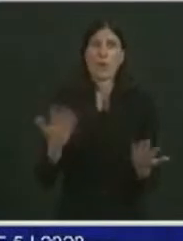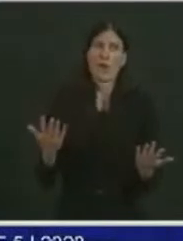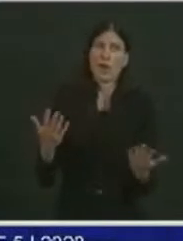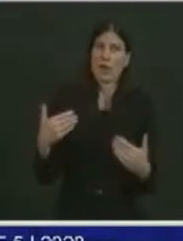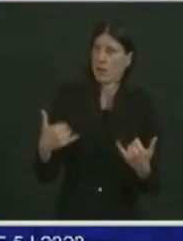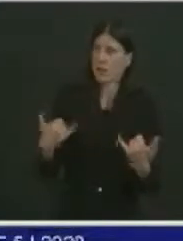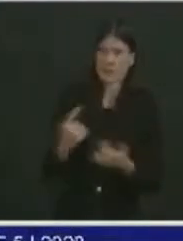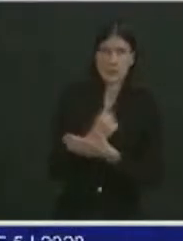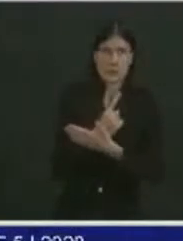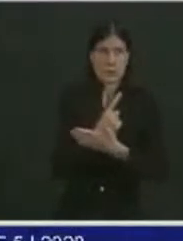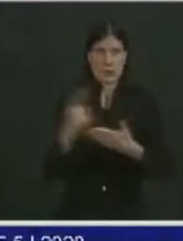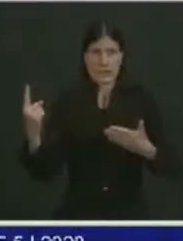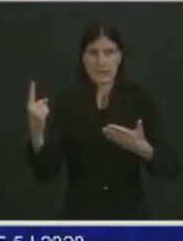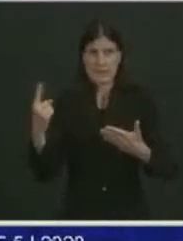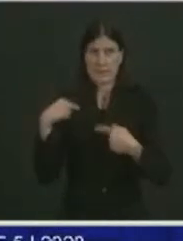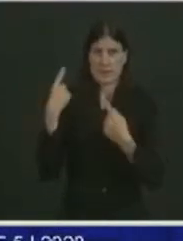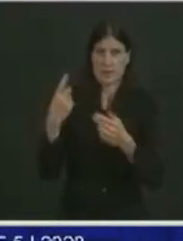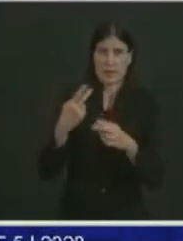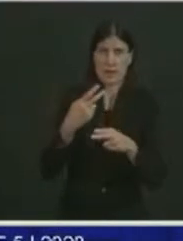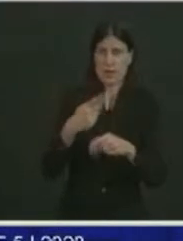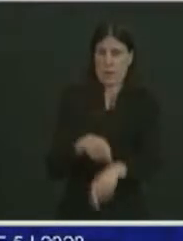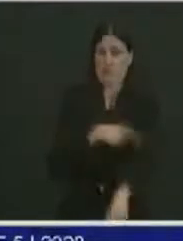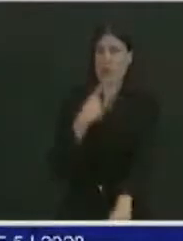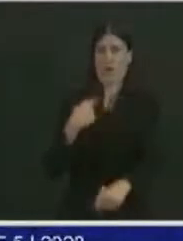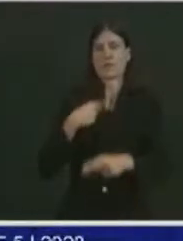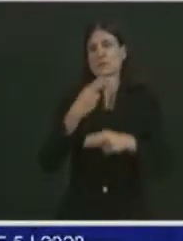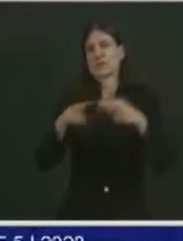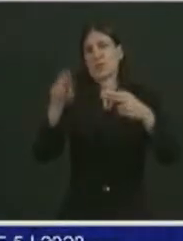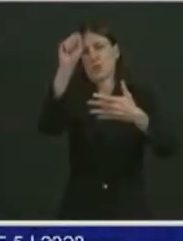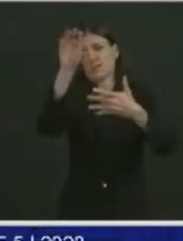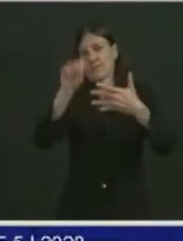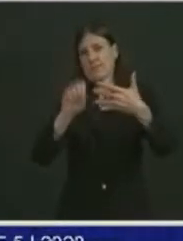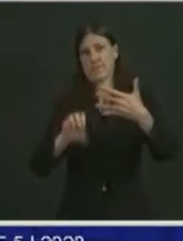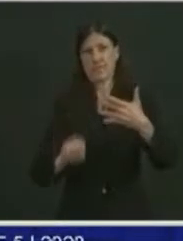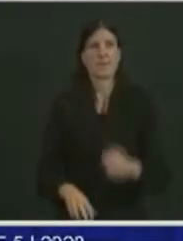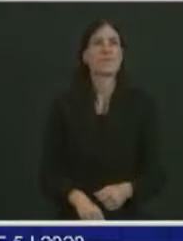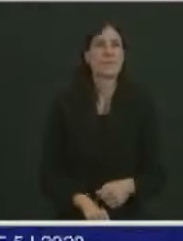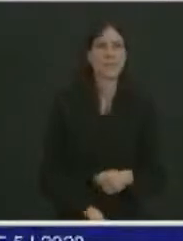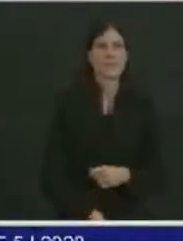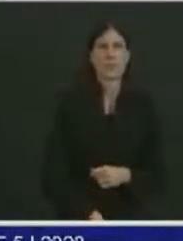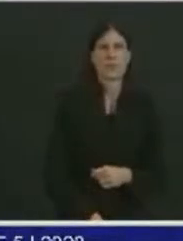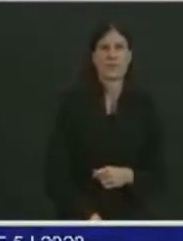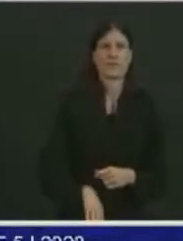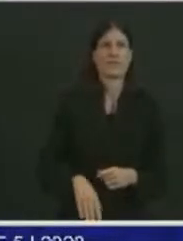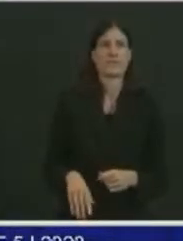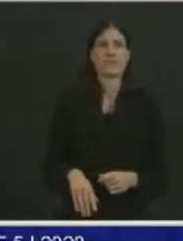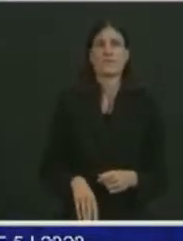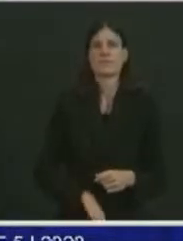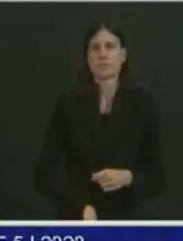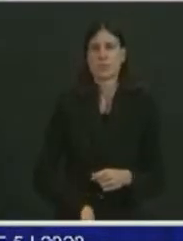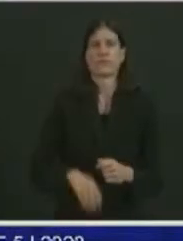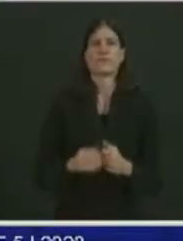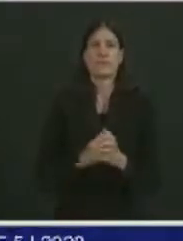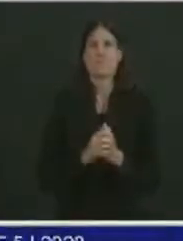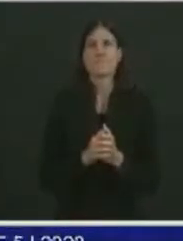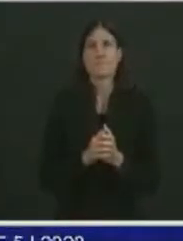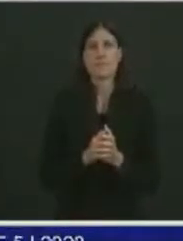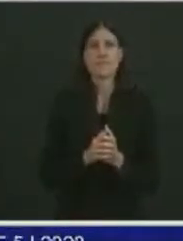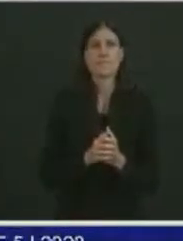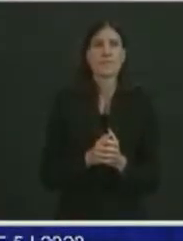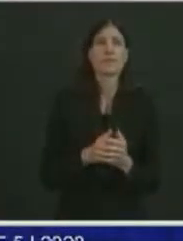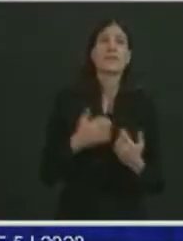today. Earlier this week, I mentioned the United Way is leading a Be Kind Rhode Island